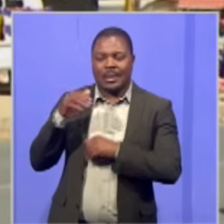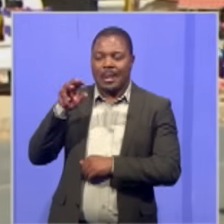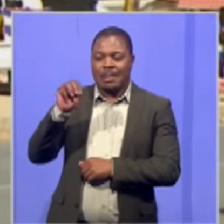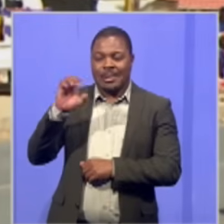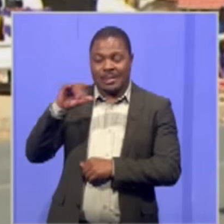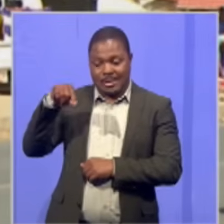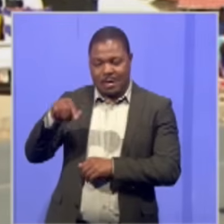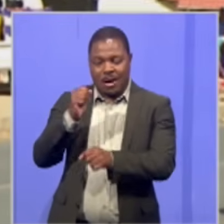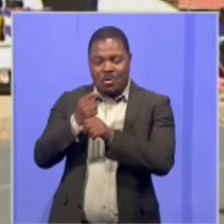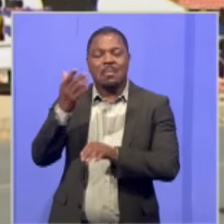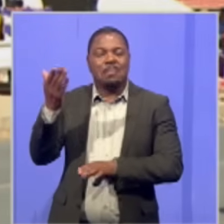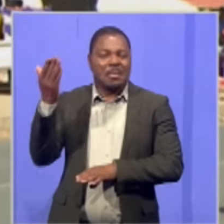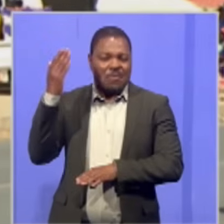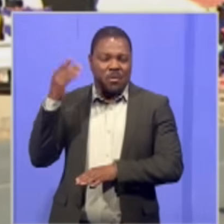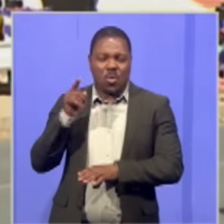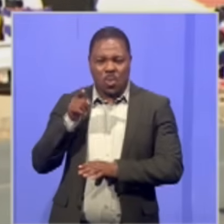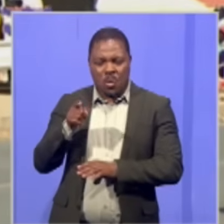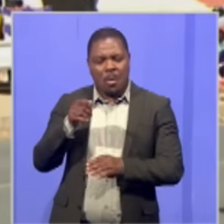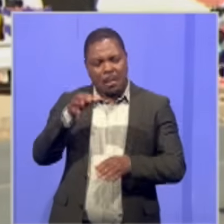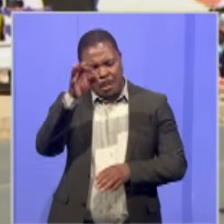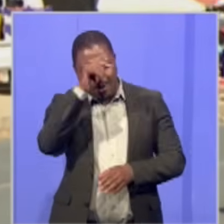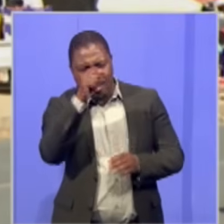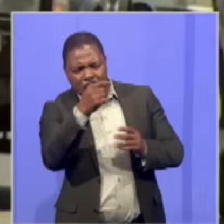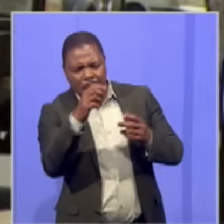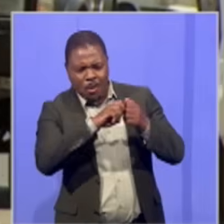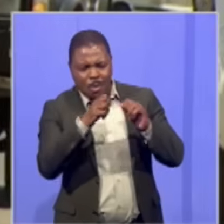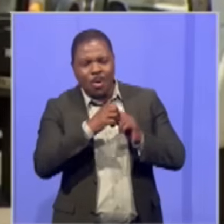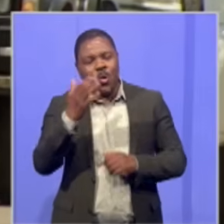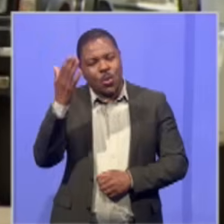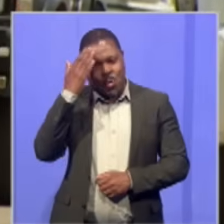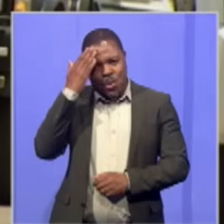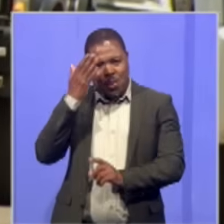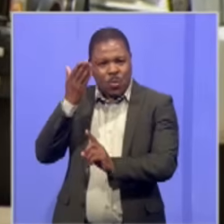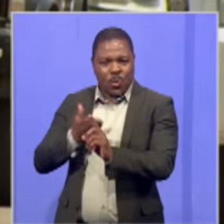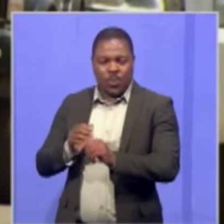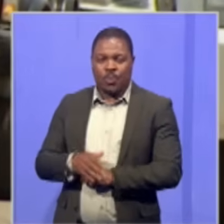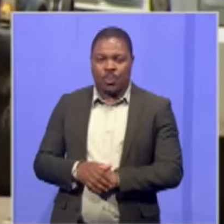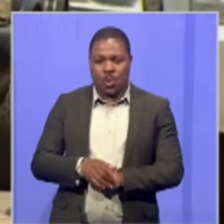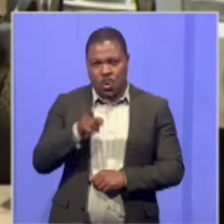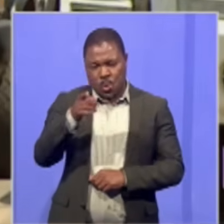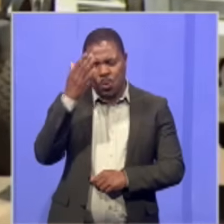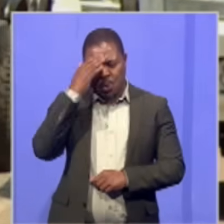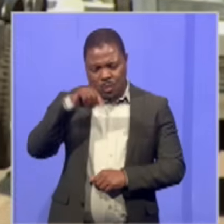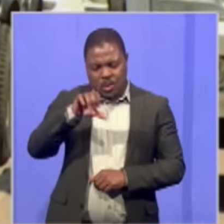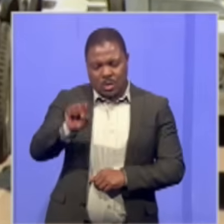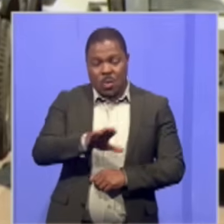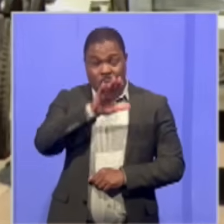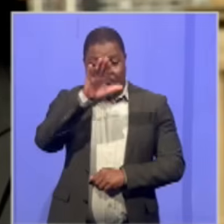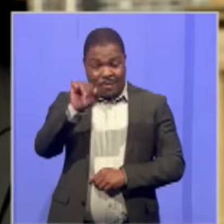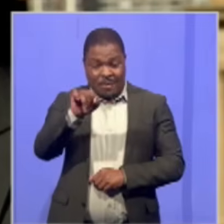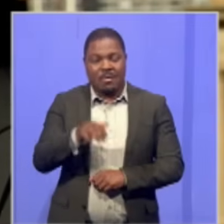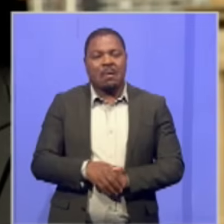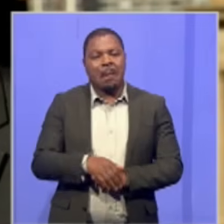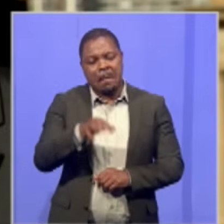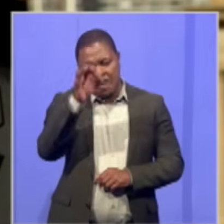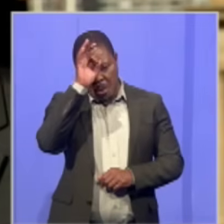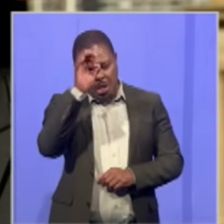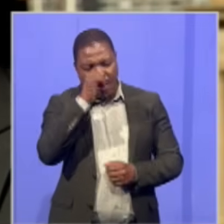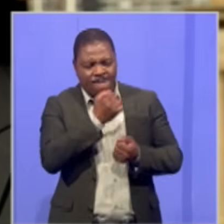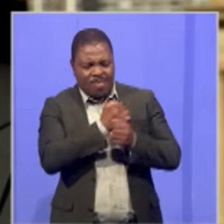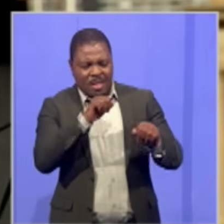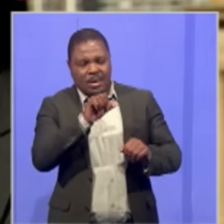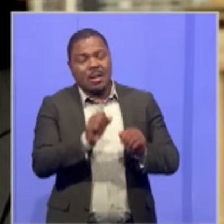ya tseba ka mathata a teng sepoleseng. We have a history in this country of the abuse of policing power. We all know about